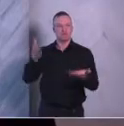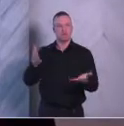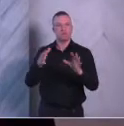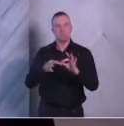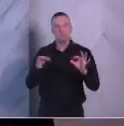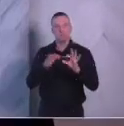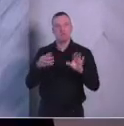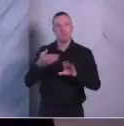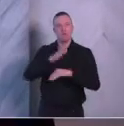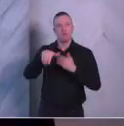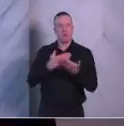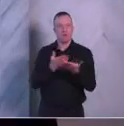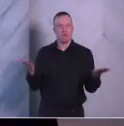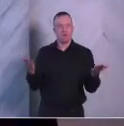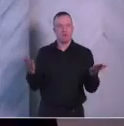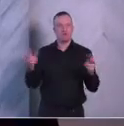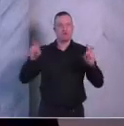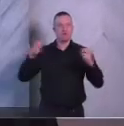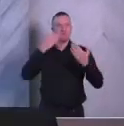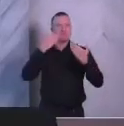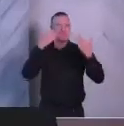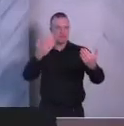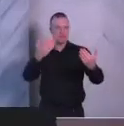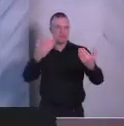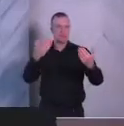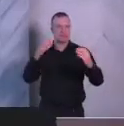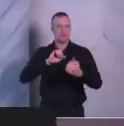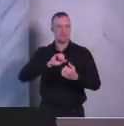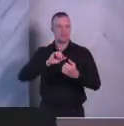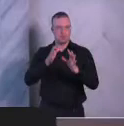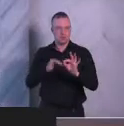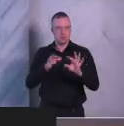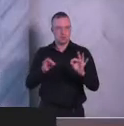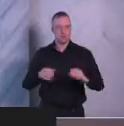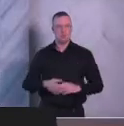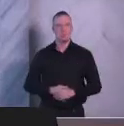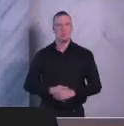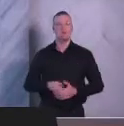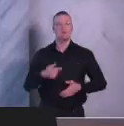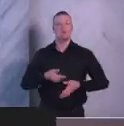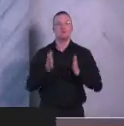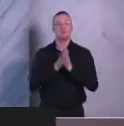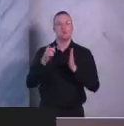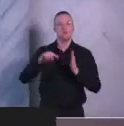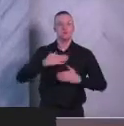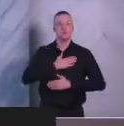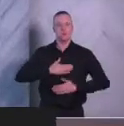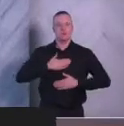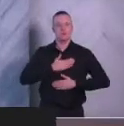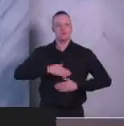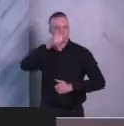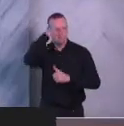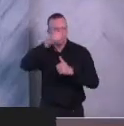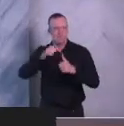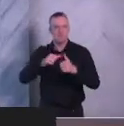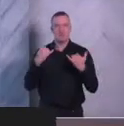else, or the Thanksgiving address. And so I ask that you please be mindful in